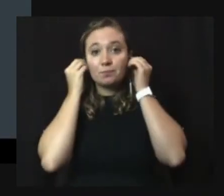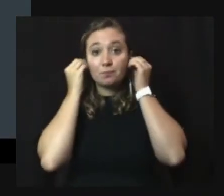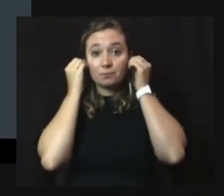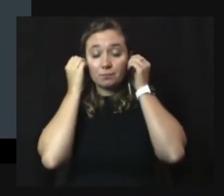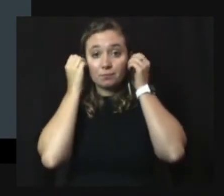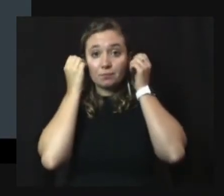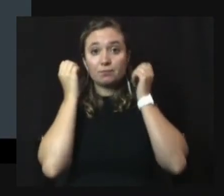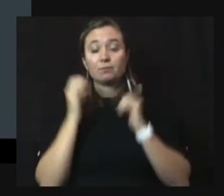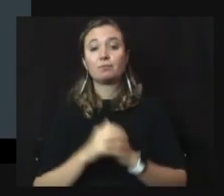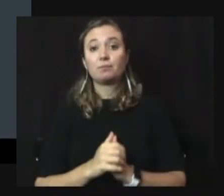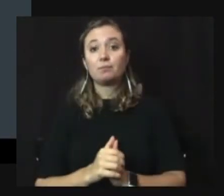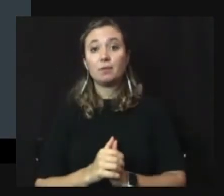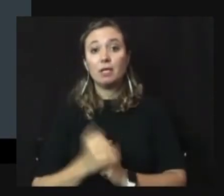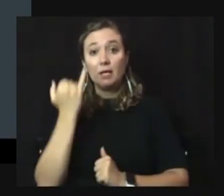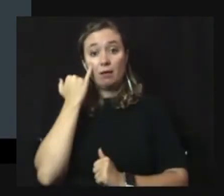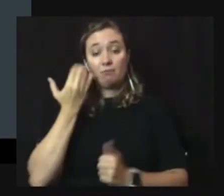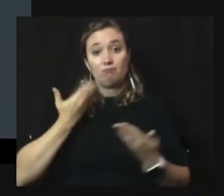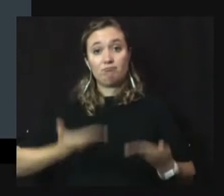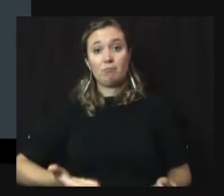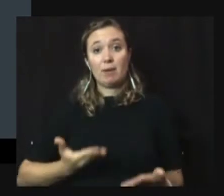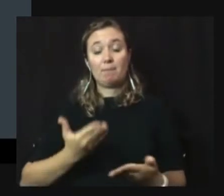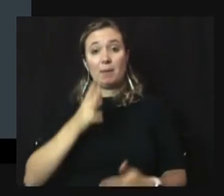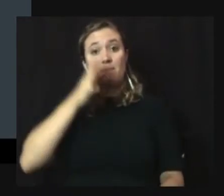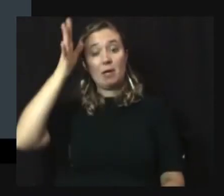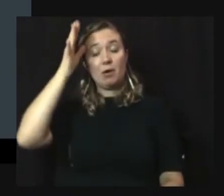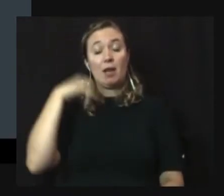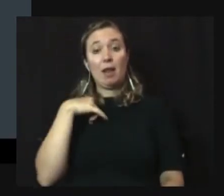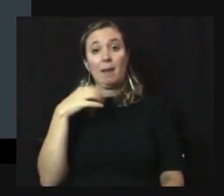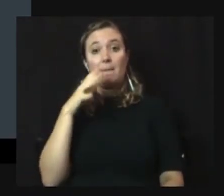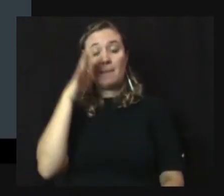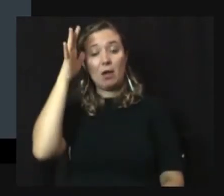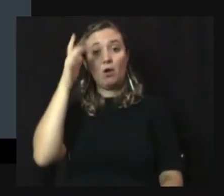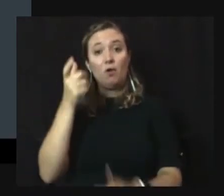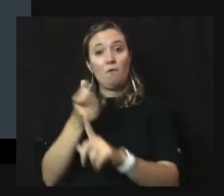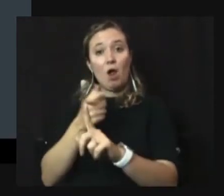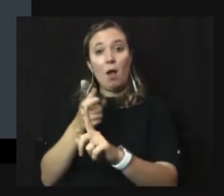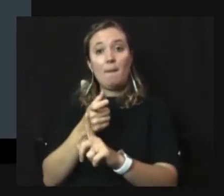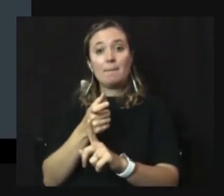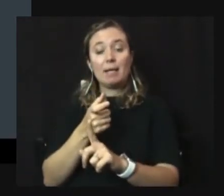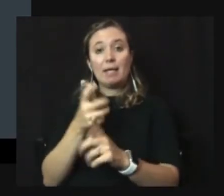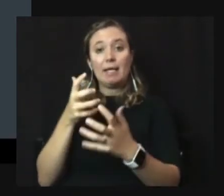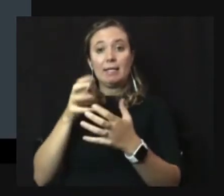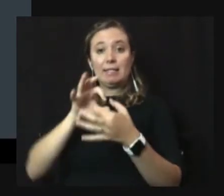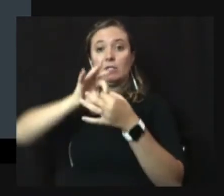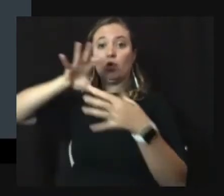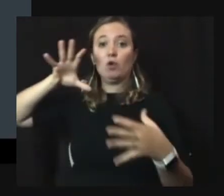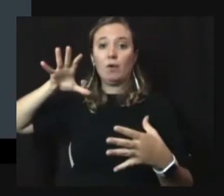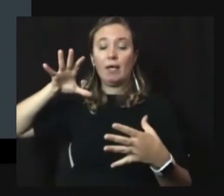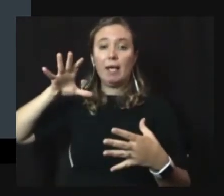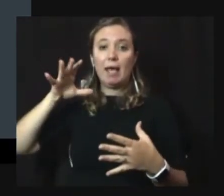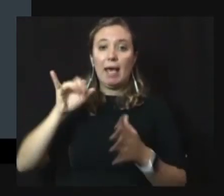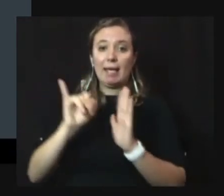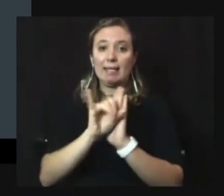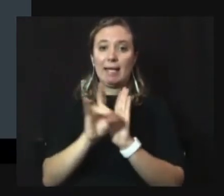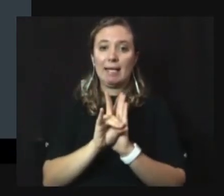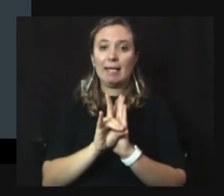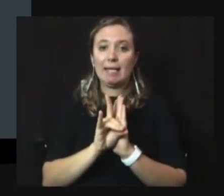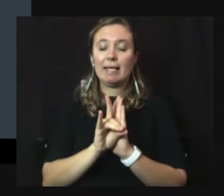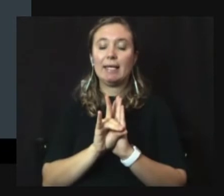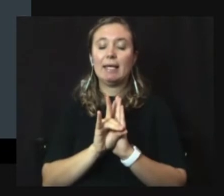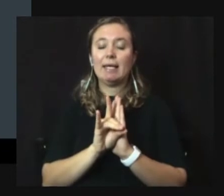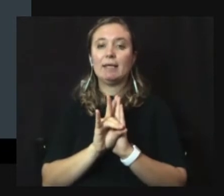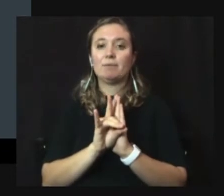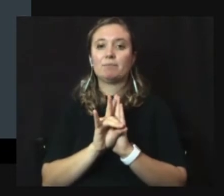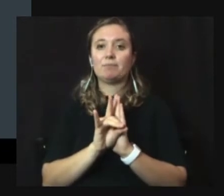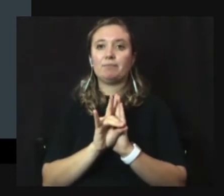But if I am a parent and I am parenting from a dissociated state of identity, a trauma